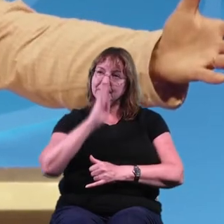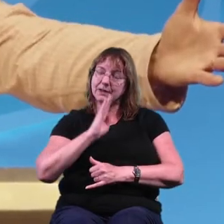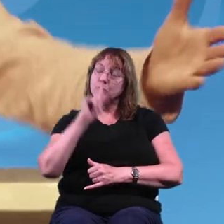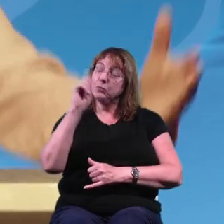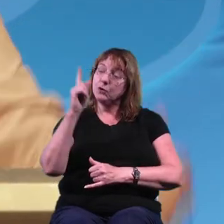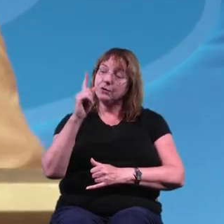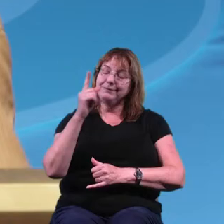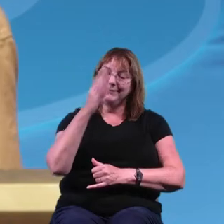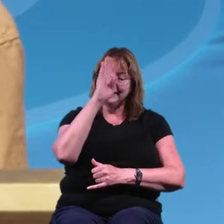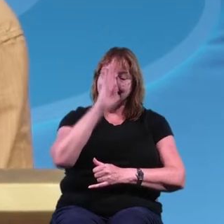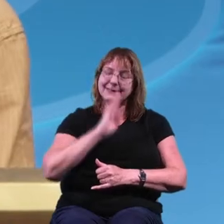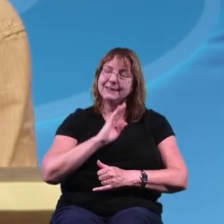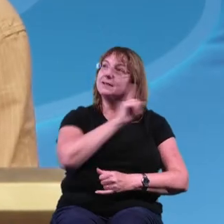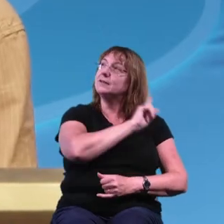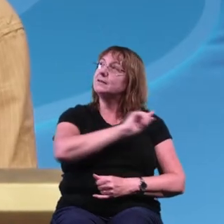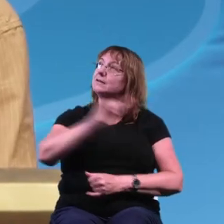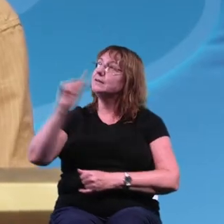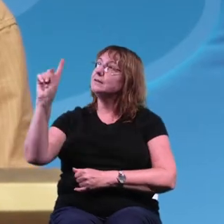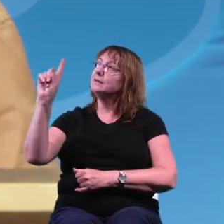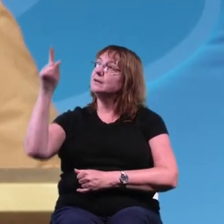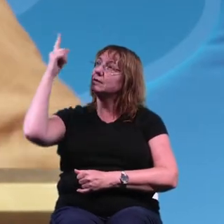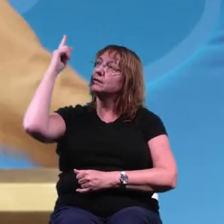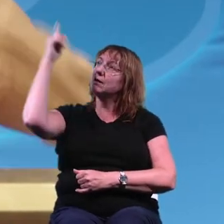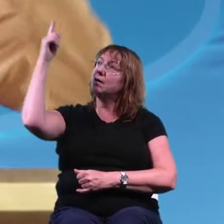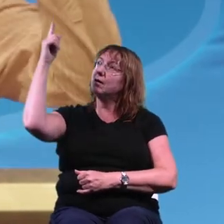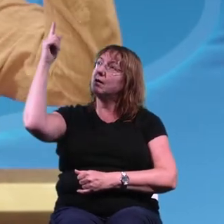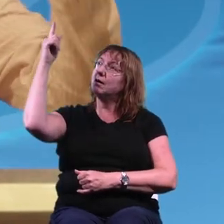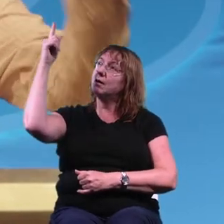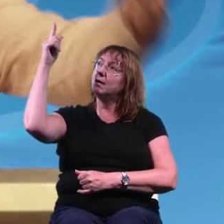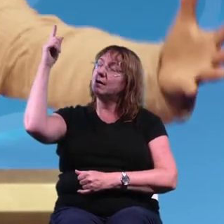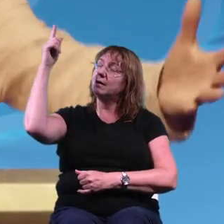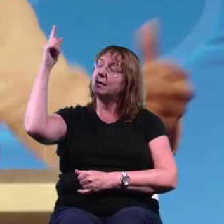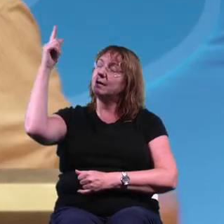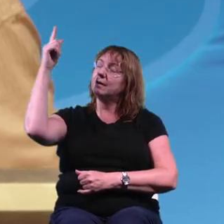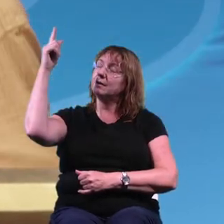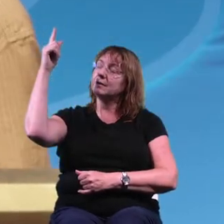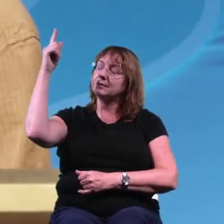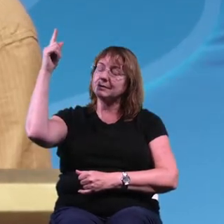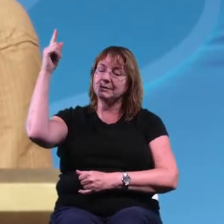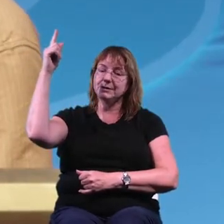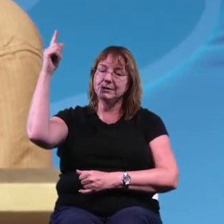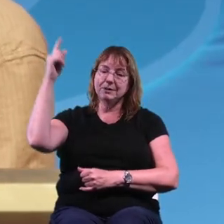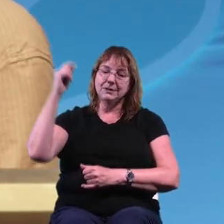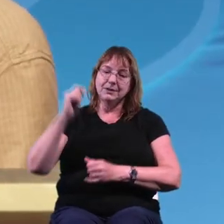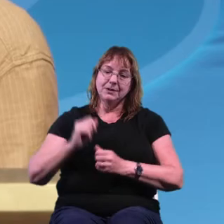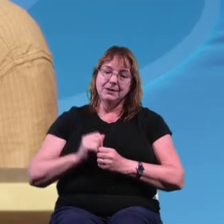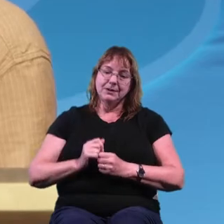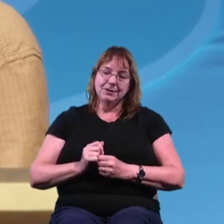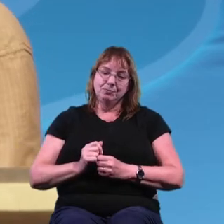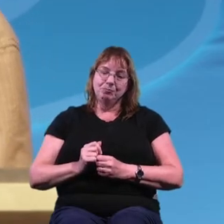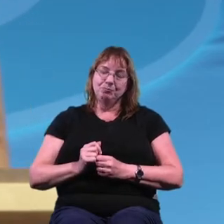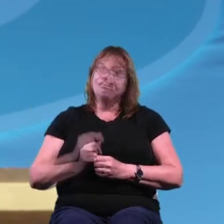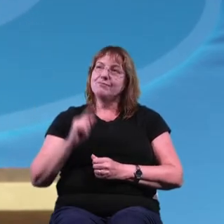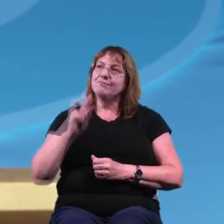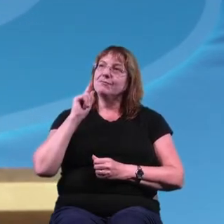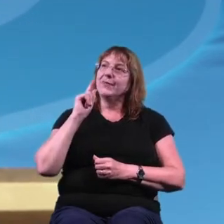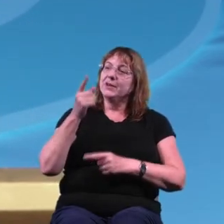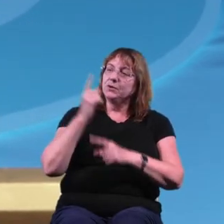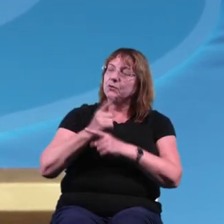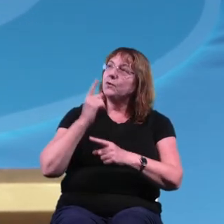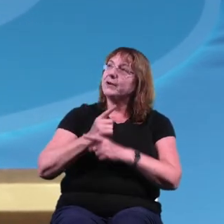God, not away from God. Lament comes and speaks to God. It doesn't, as it were, talk behind God's